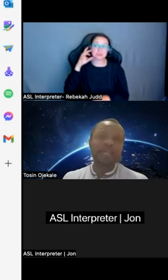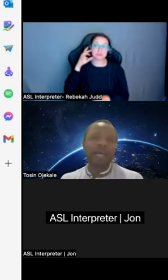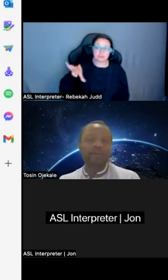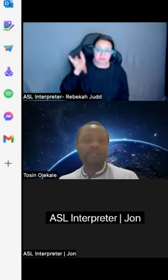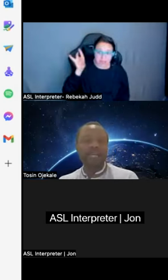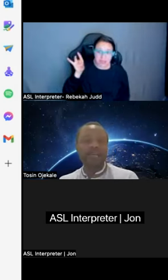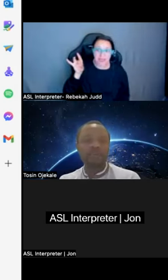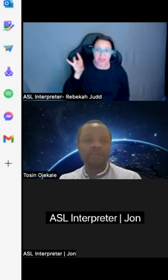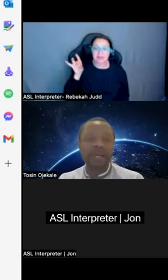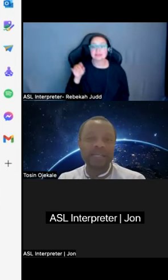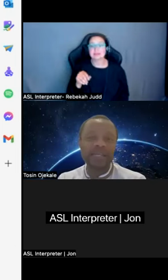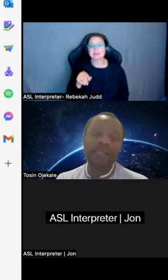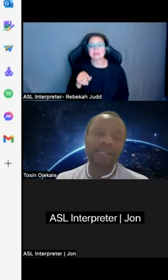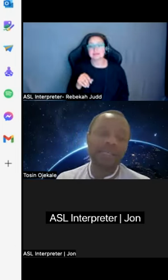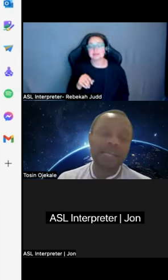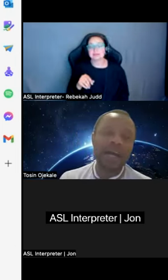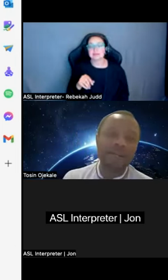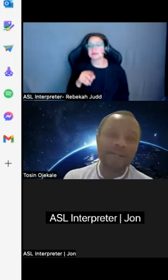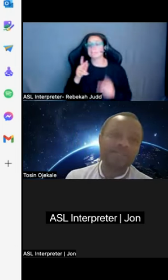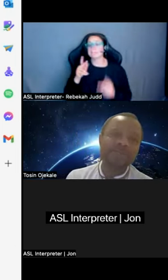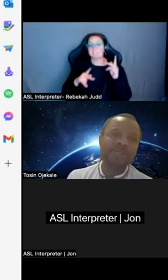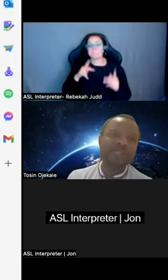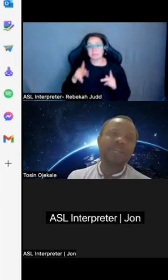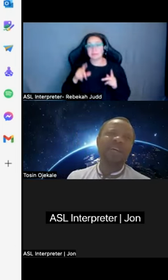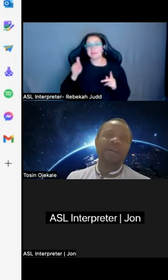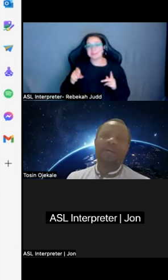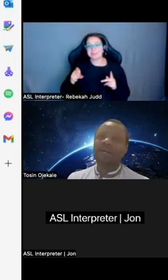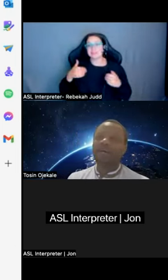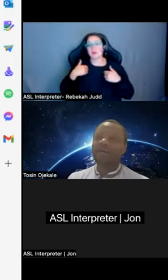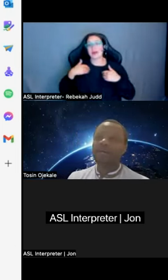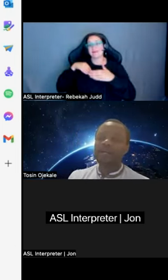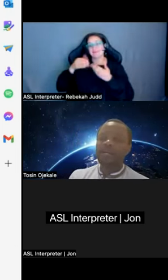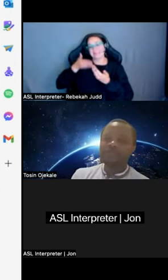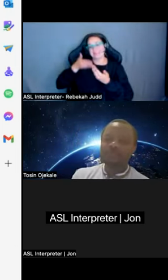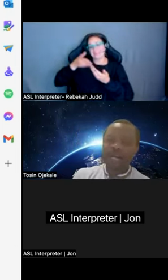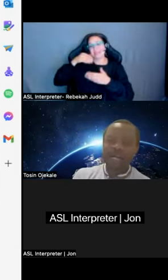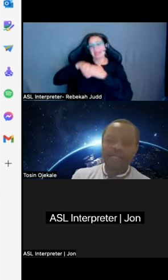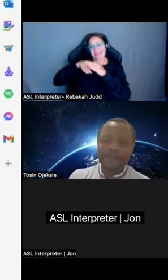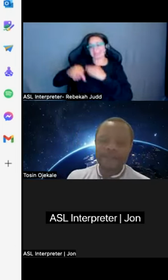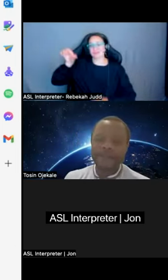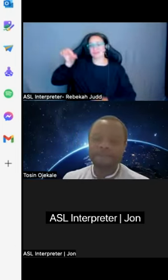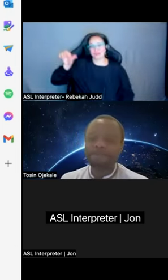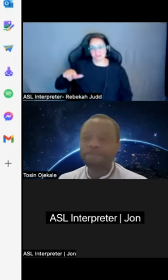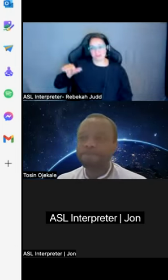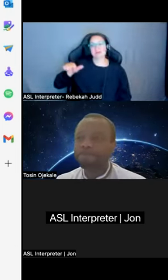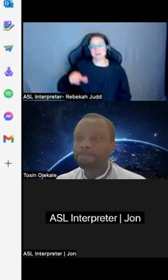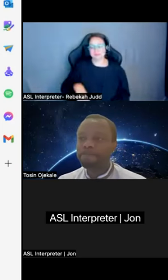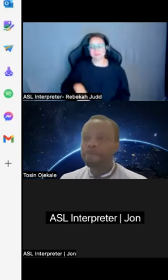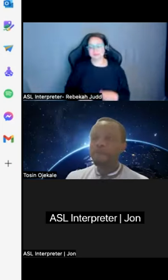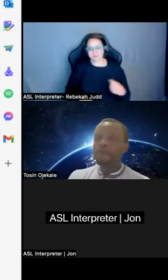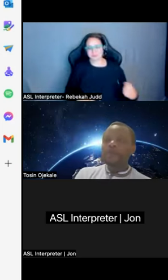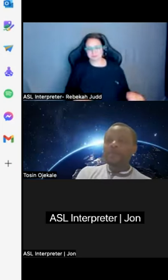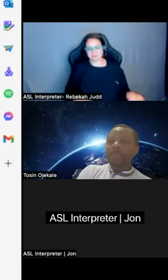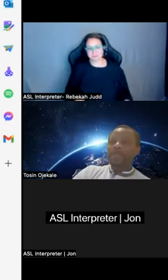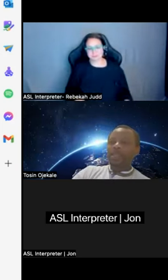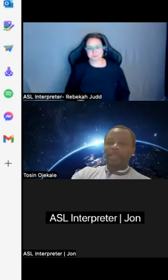be in a line of sight where people can easily have access to it and then trigger it, okay?